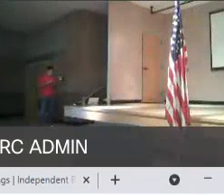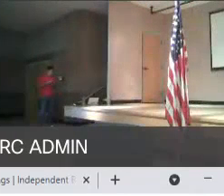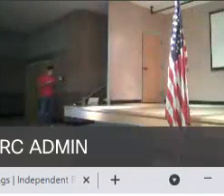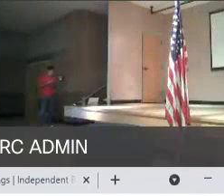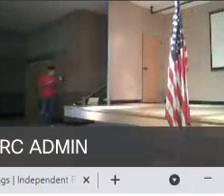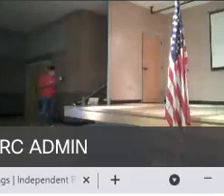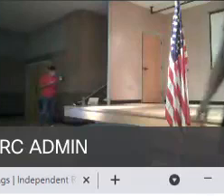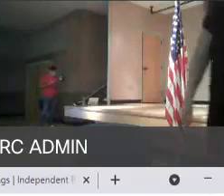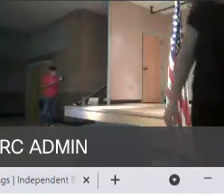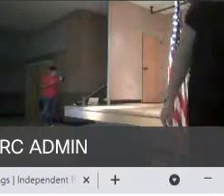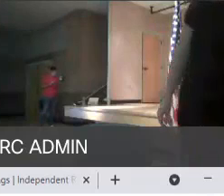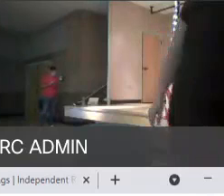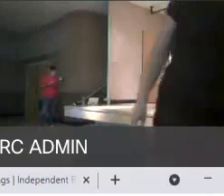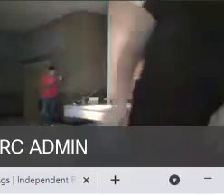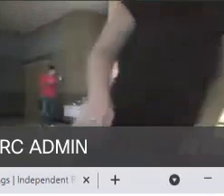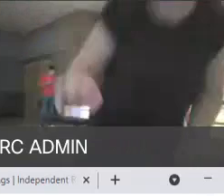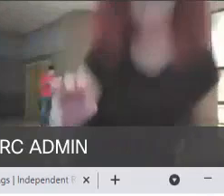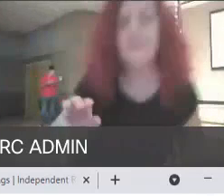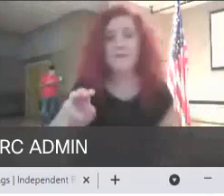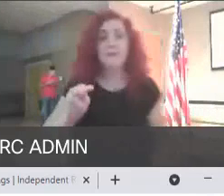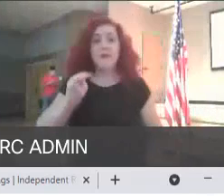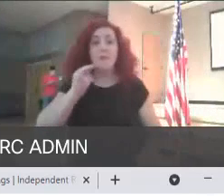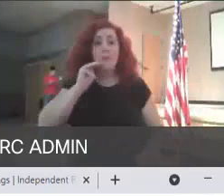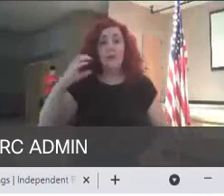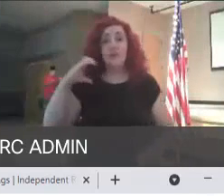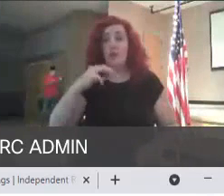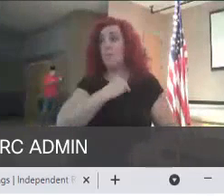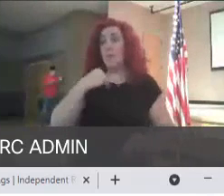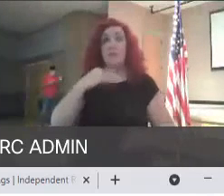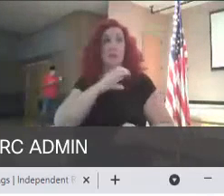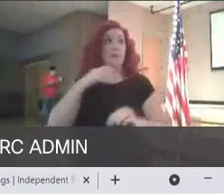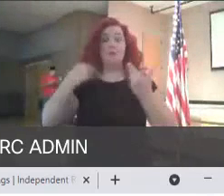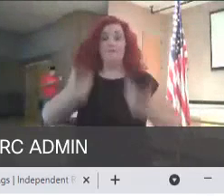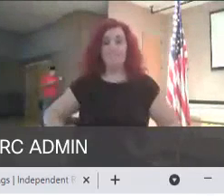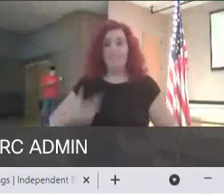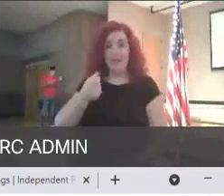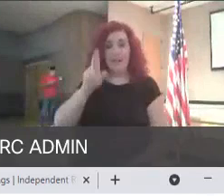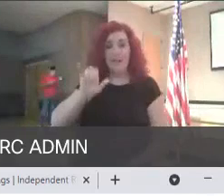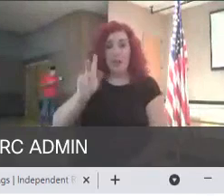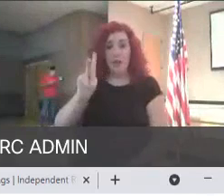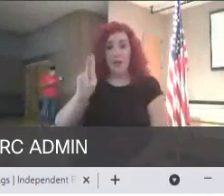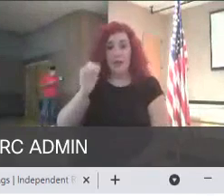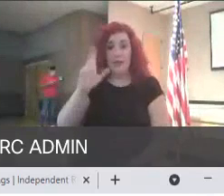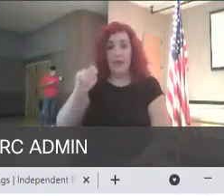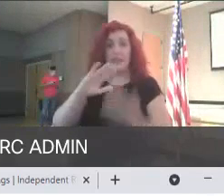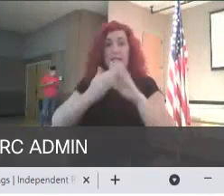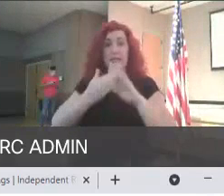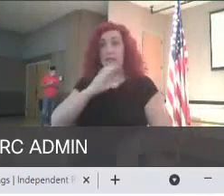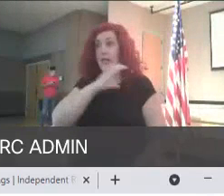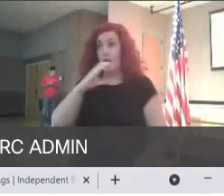Madam Chair, members of the Commission, my name is Gary Knight, Yuma City Council, and I also sit on